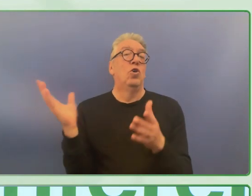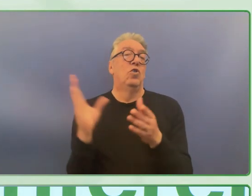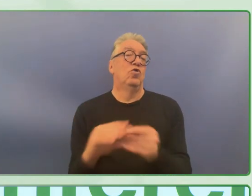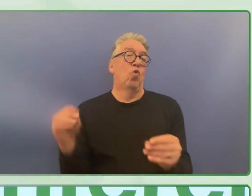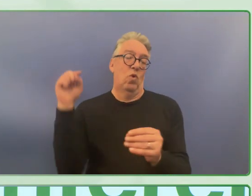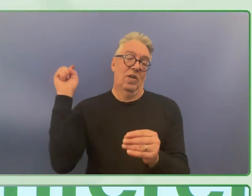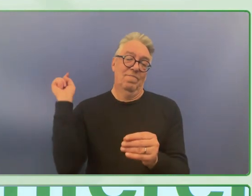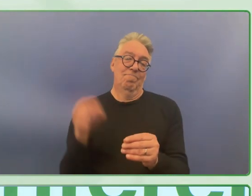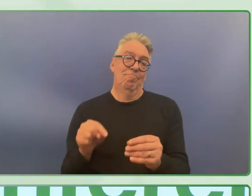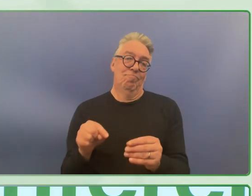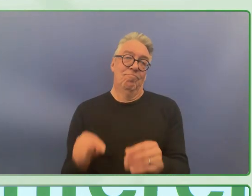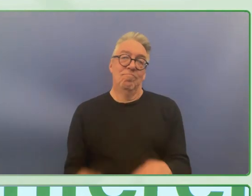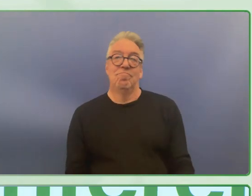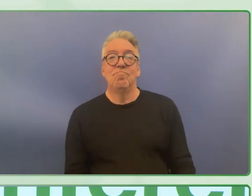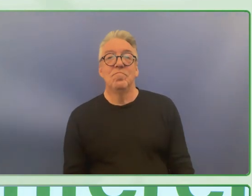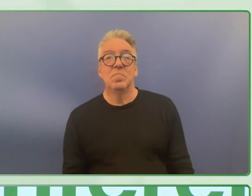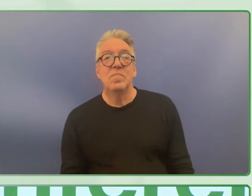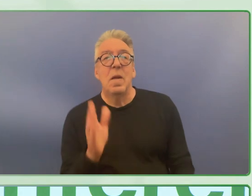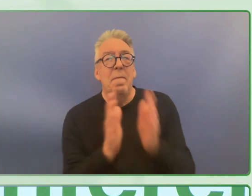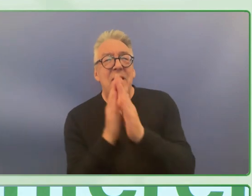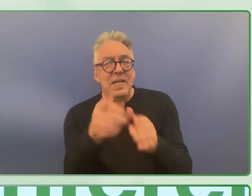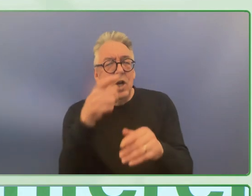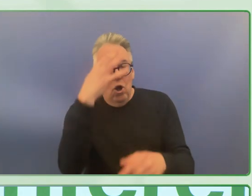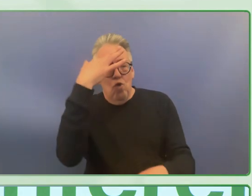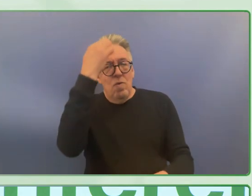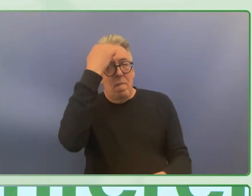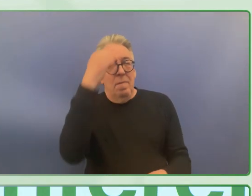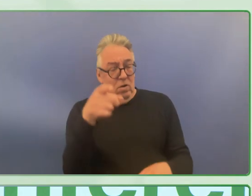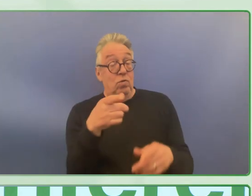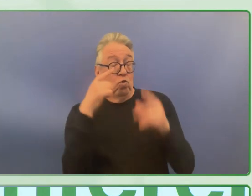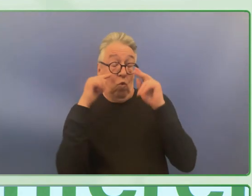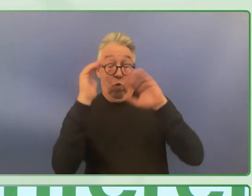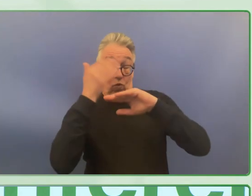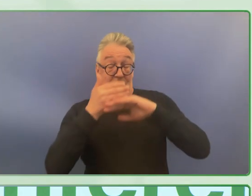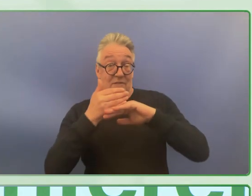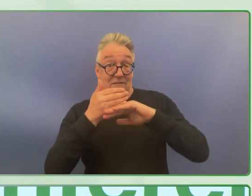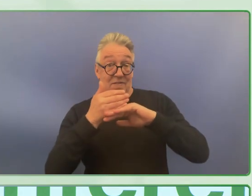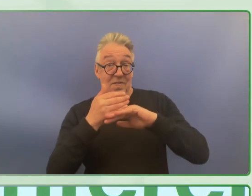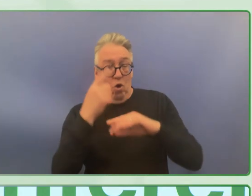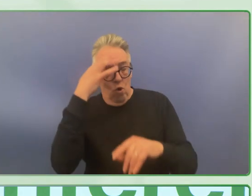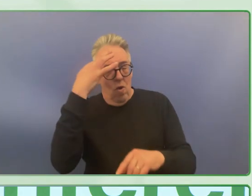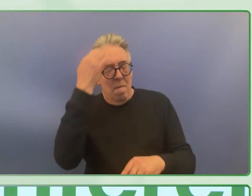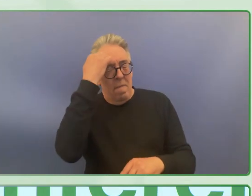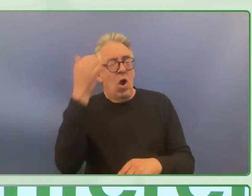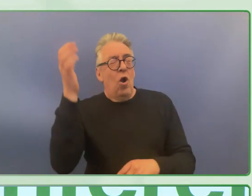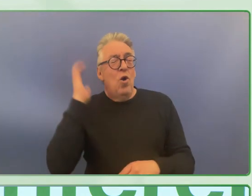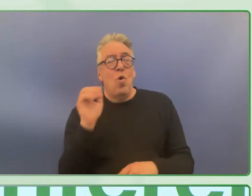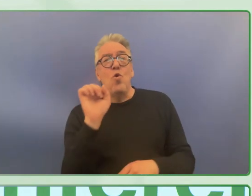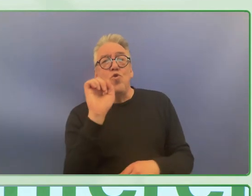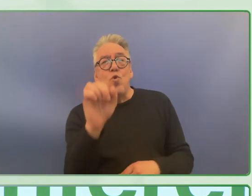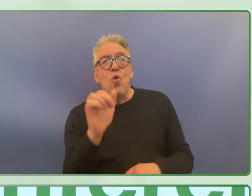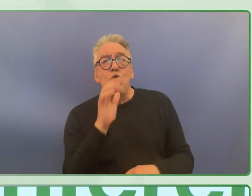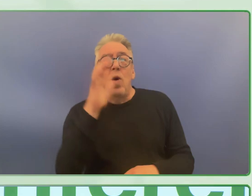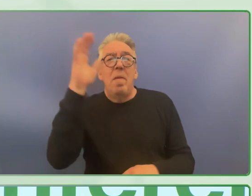a moment, close your eyes if you'd like, and remember a time when that favorite grandmother or your favorite